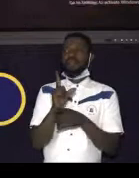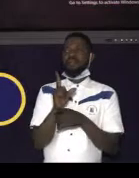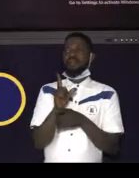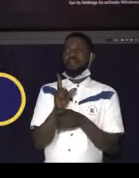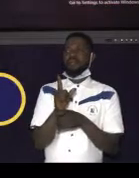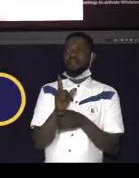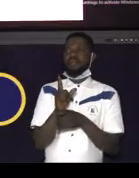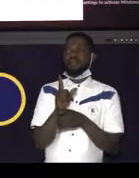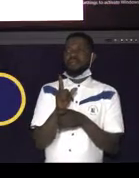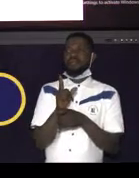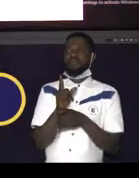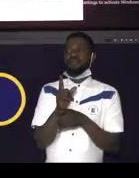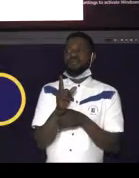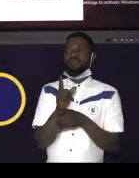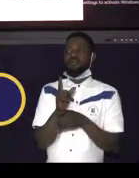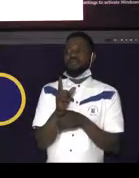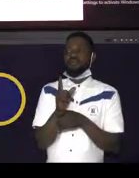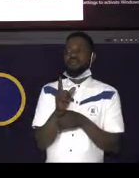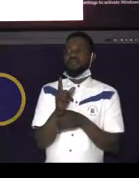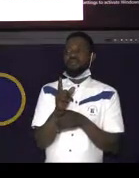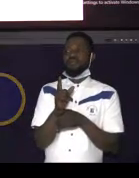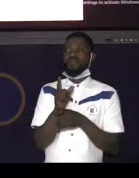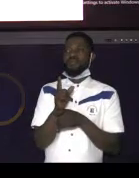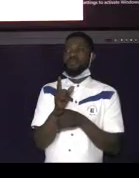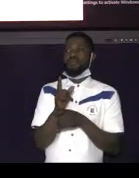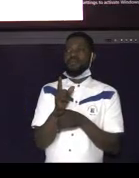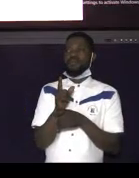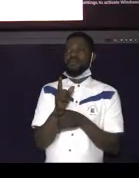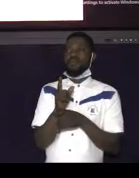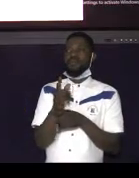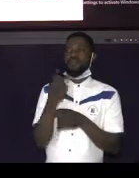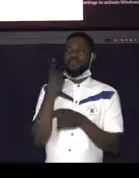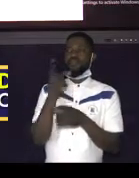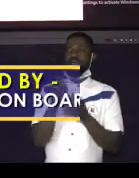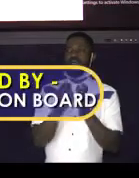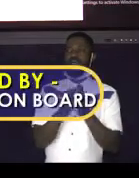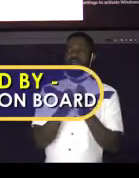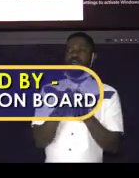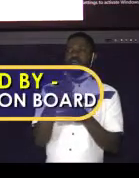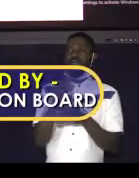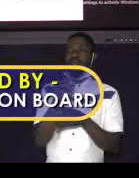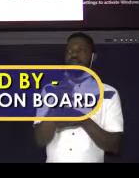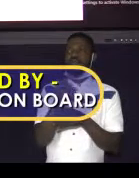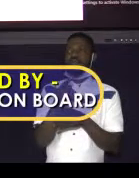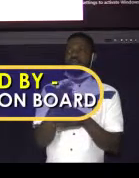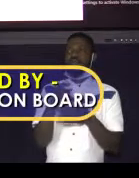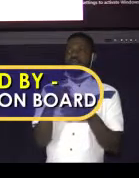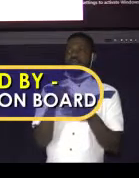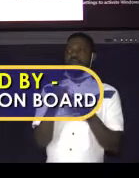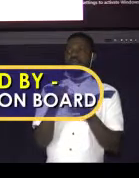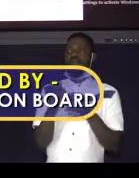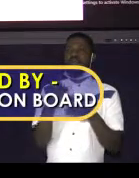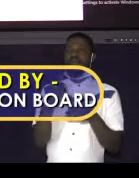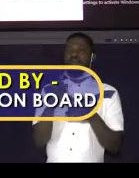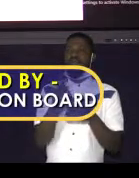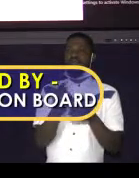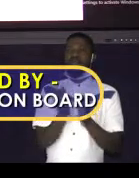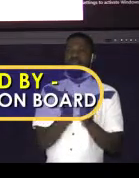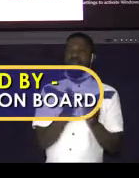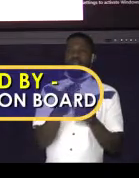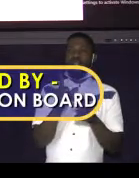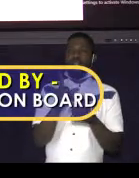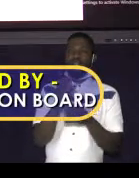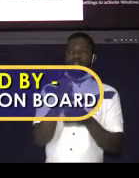that will be in, let's look at the second class level. But before that, let's look at some examples of first class level or first order